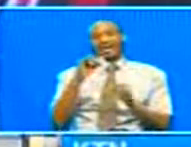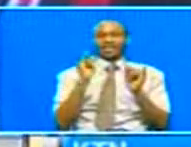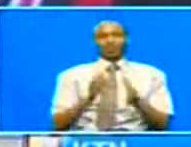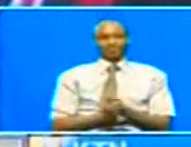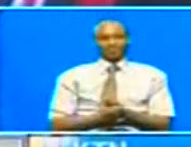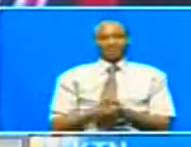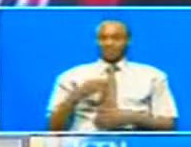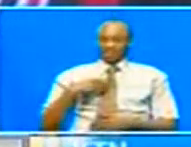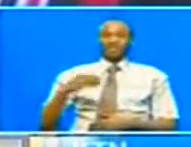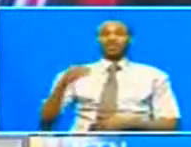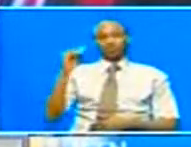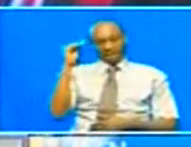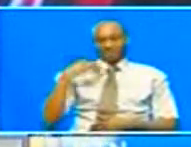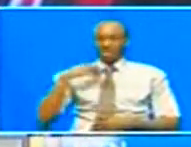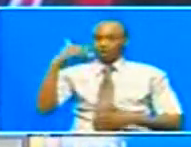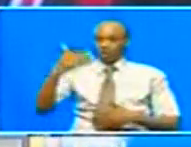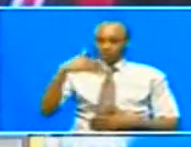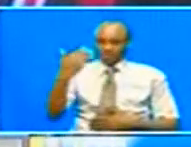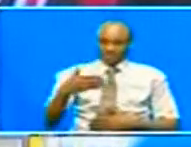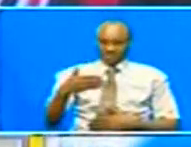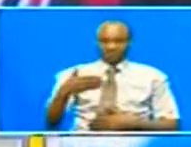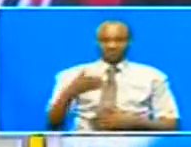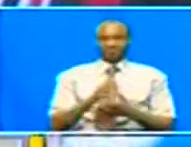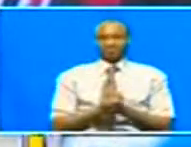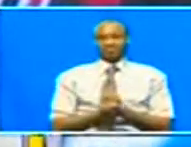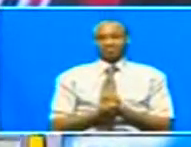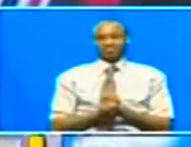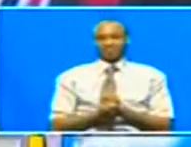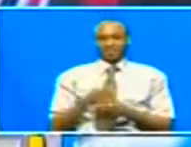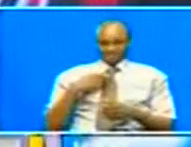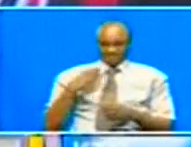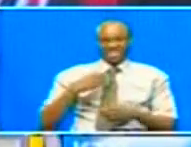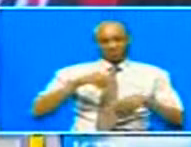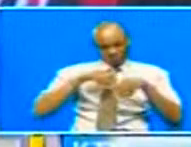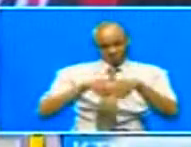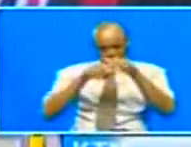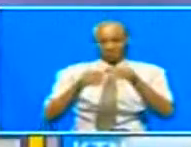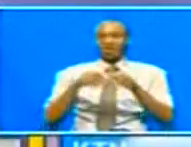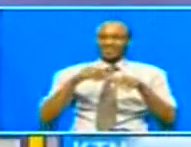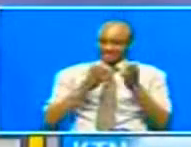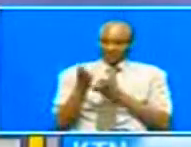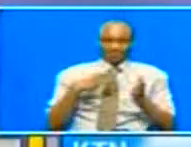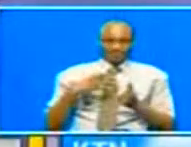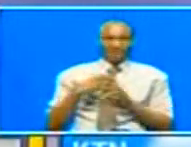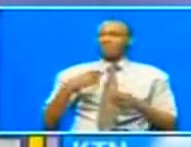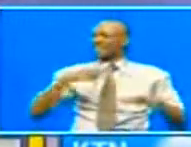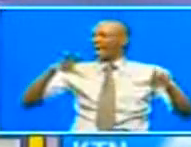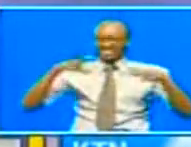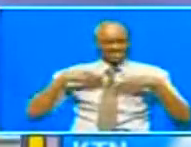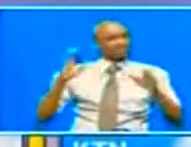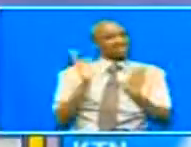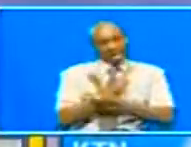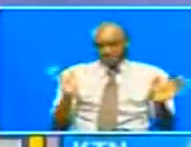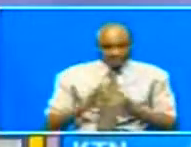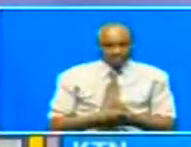Do swear that I shall always truly and diligently serve the people. This defeat, I cannot accept it. There are so